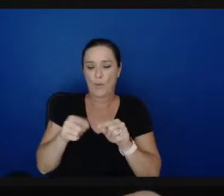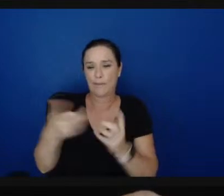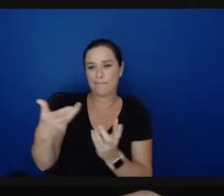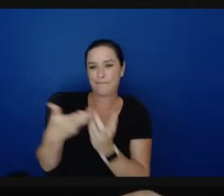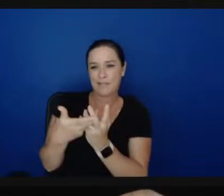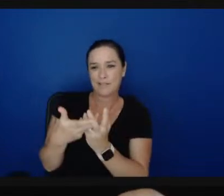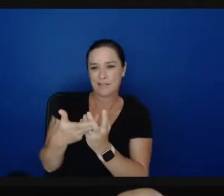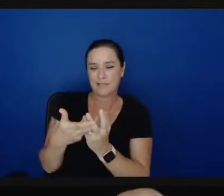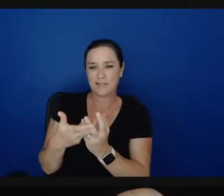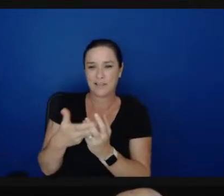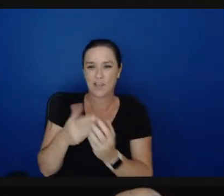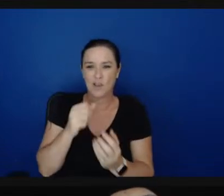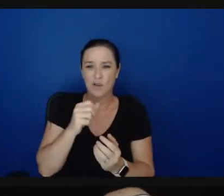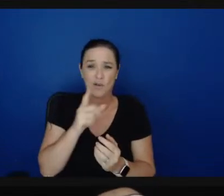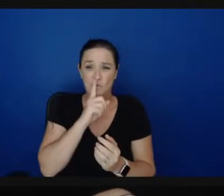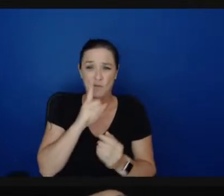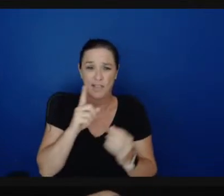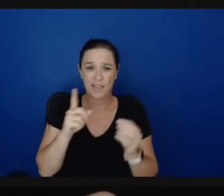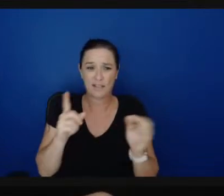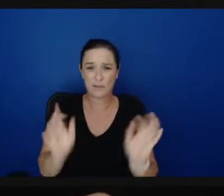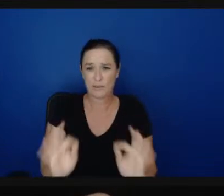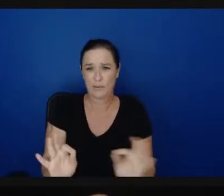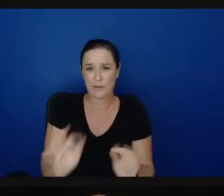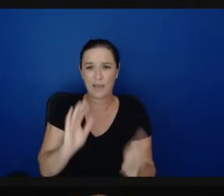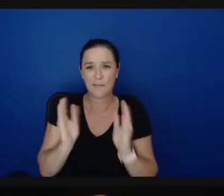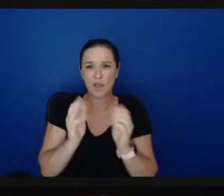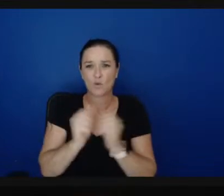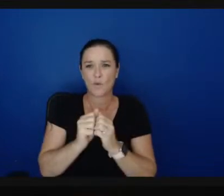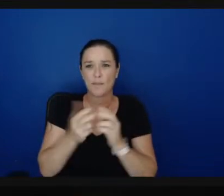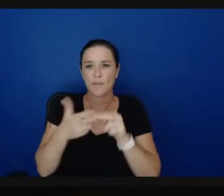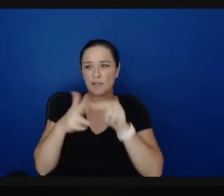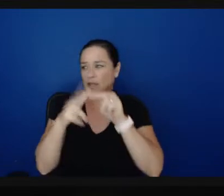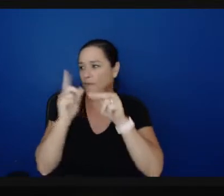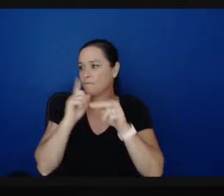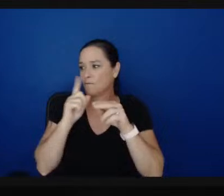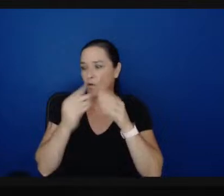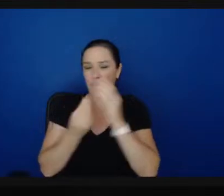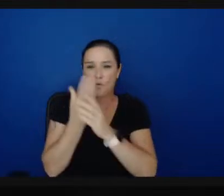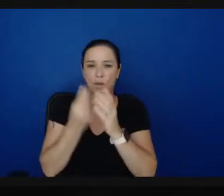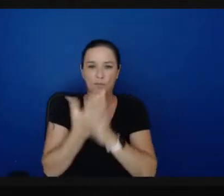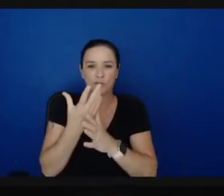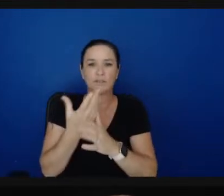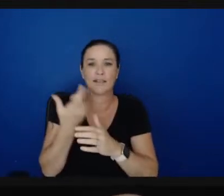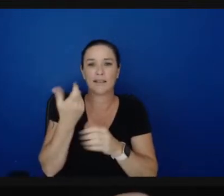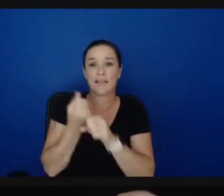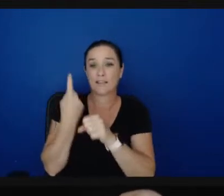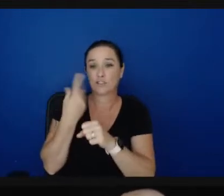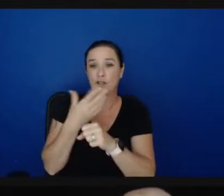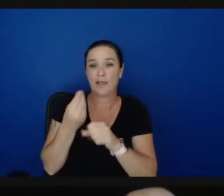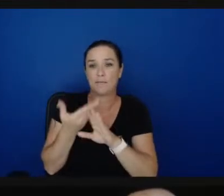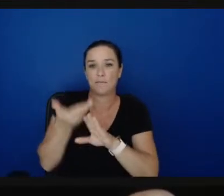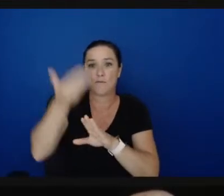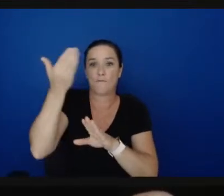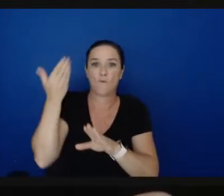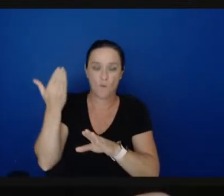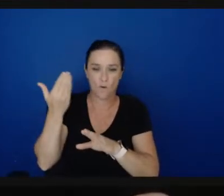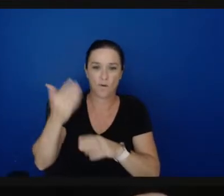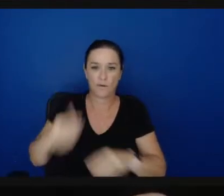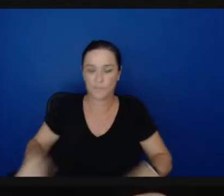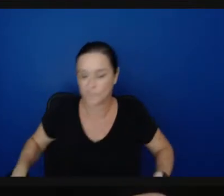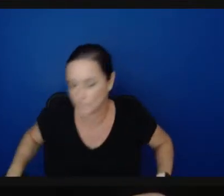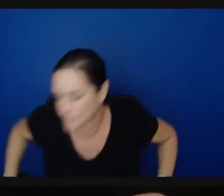it's really piddly compared to the buildup of eruption in Mauna Loa last year and the years prior. So earthquakes this past